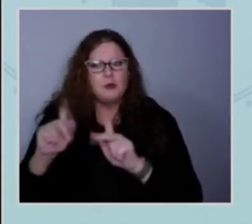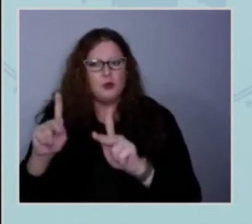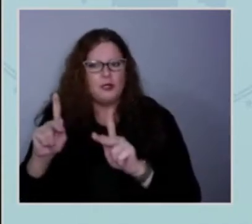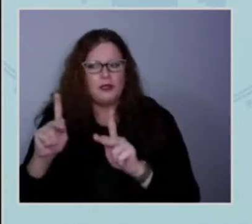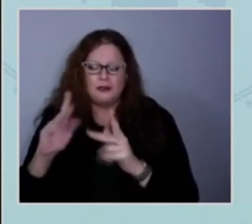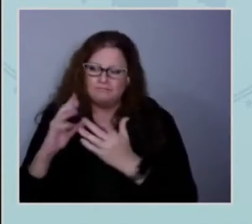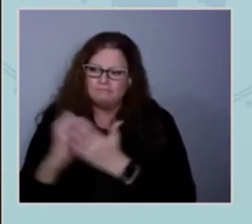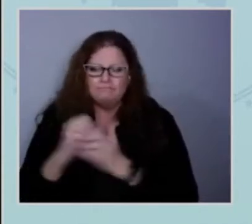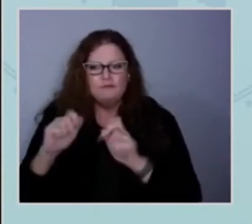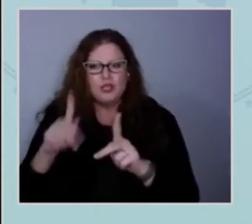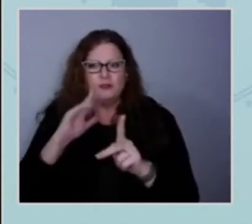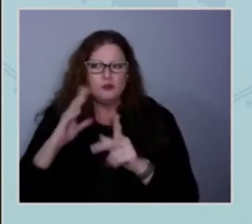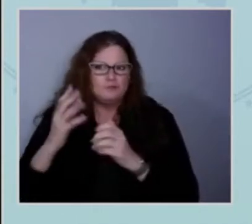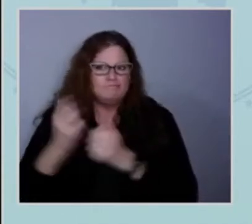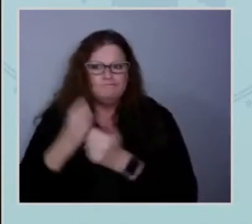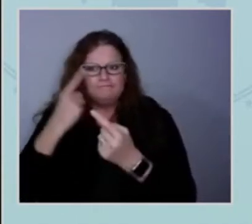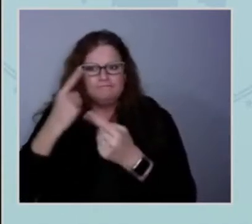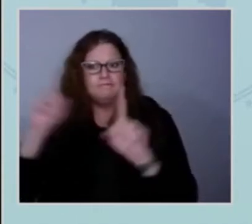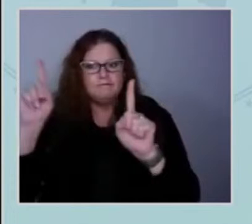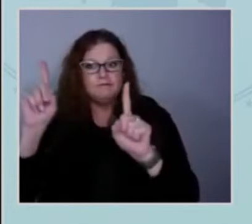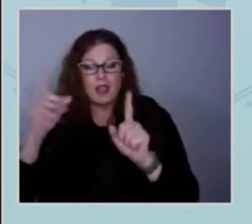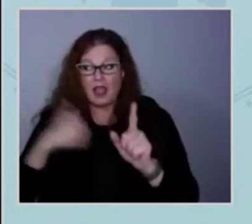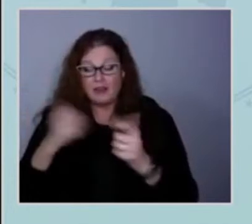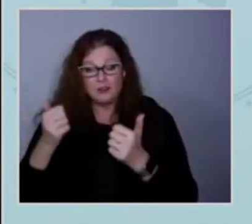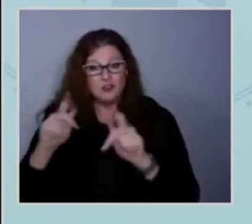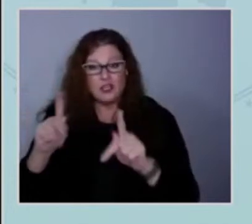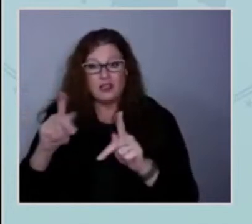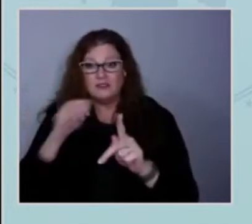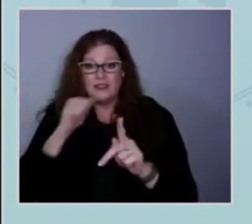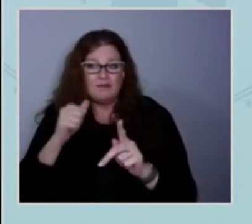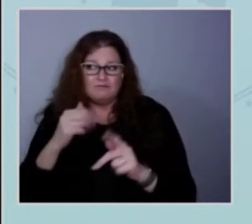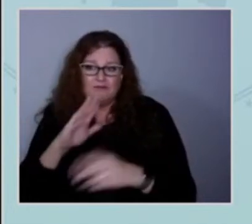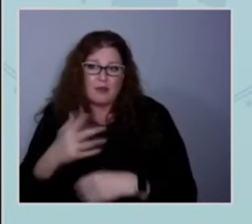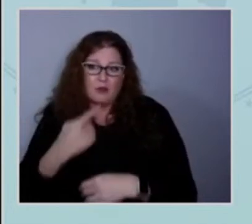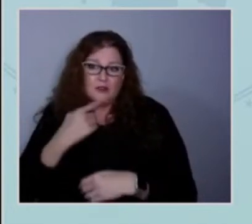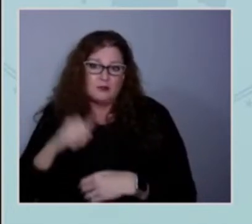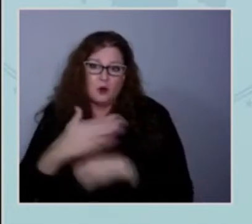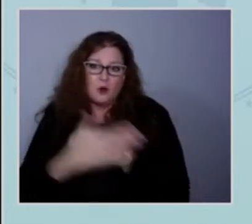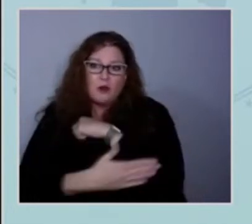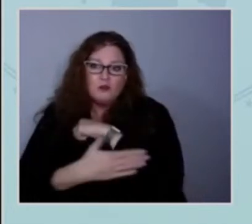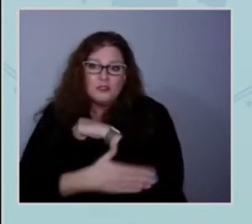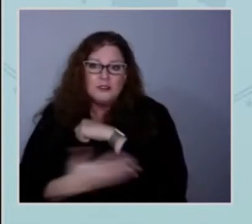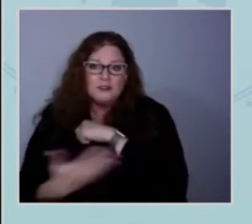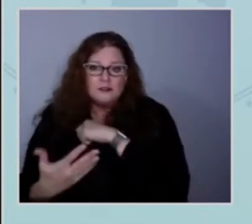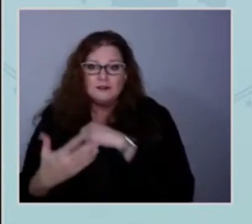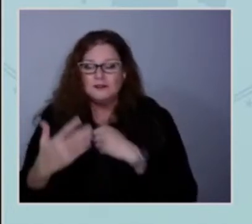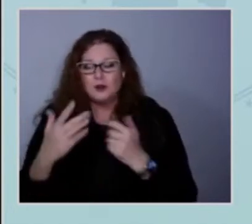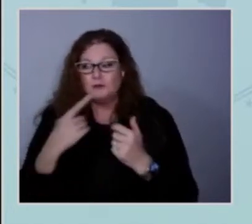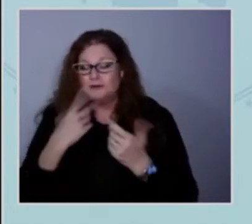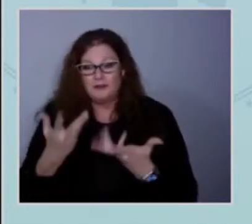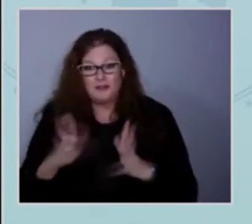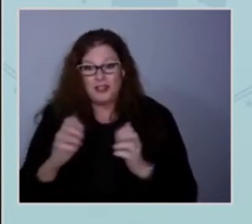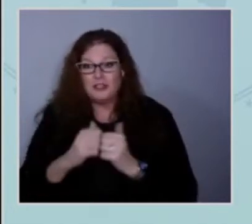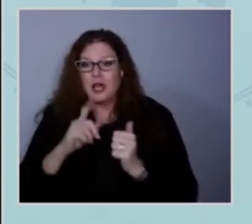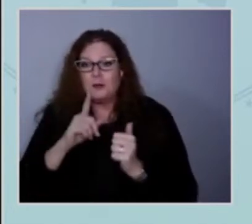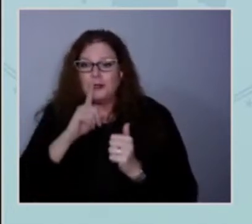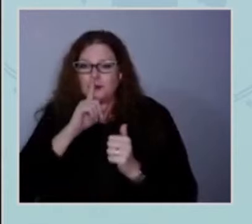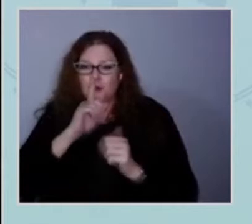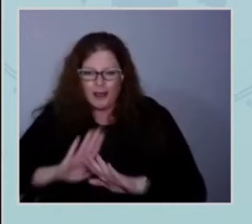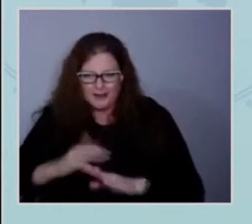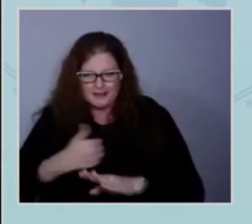my help and need just an even shot, just a chance to make it. And when they've had that chance, they've never let the country